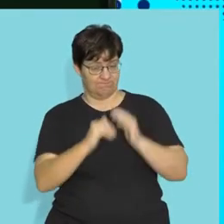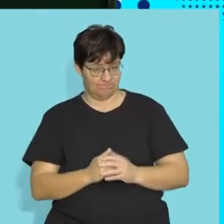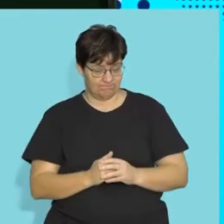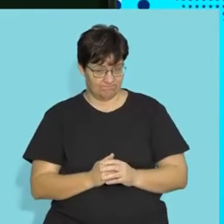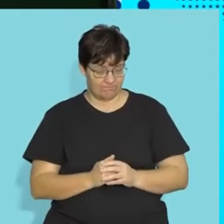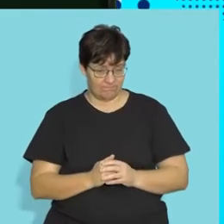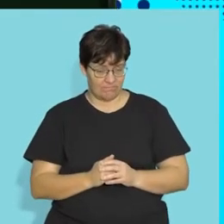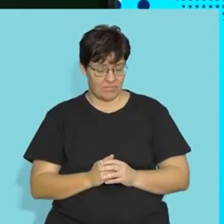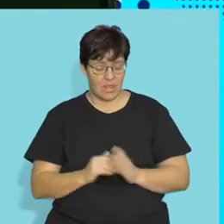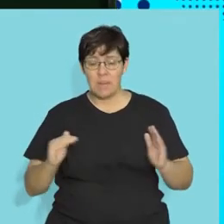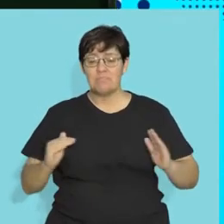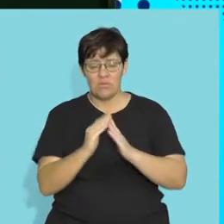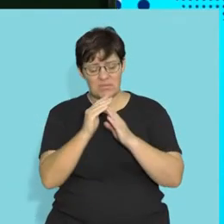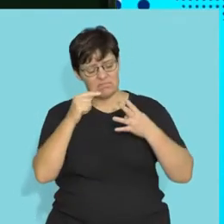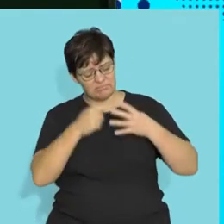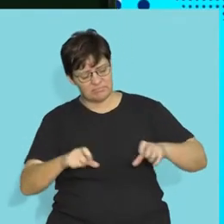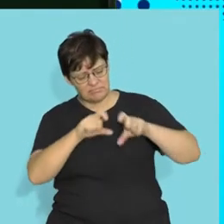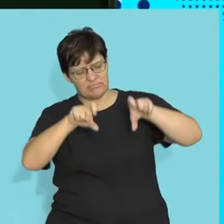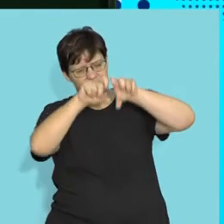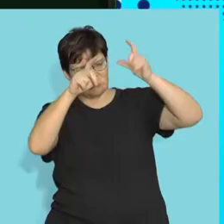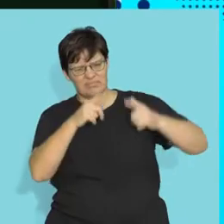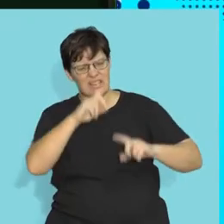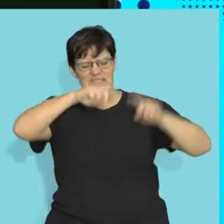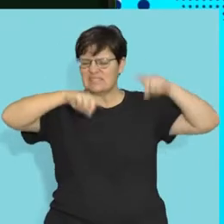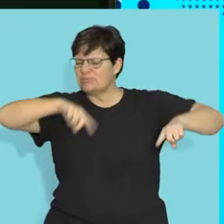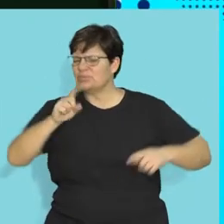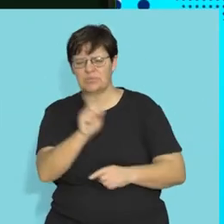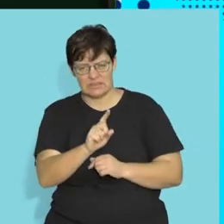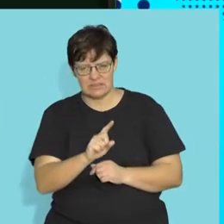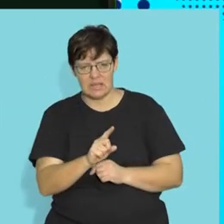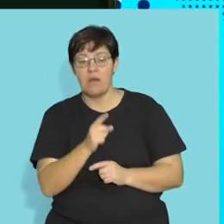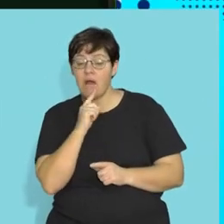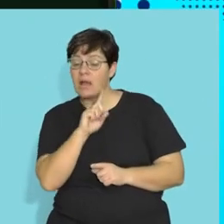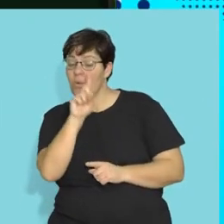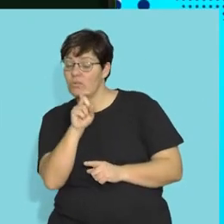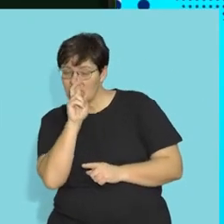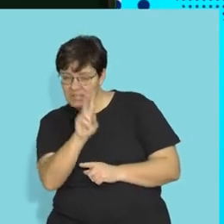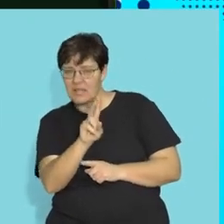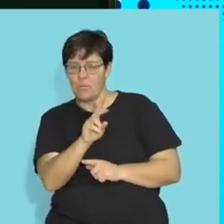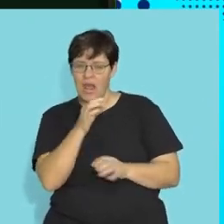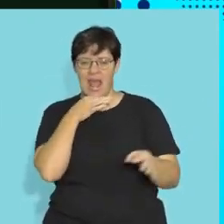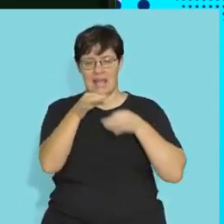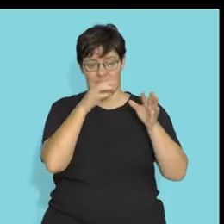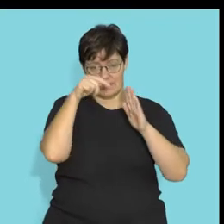represent? What are the different types? So let's get into the lesson and we'll unpack all of these questions.